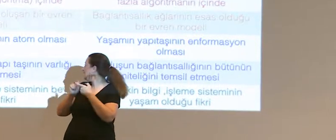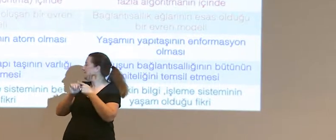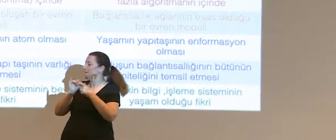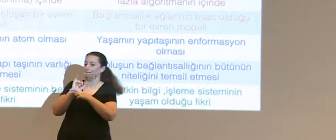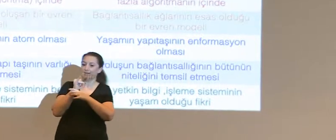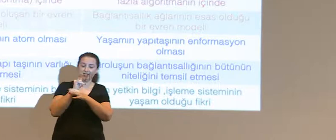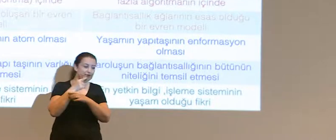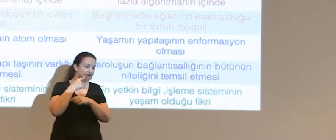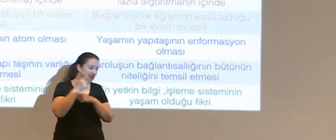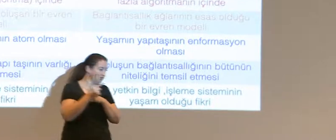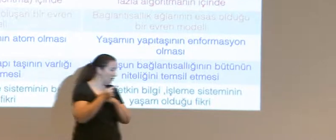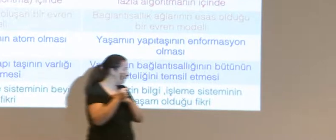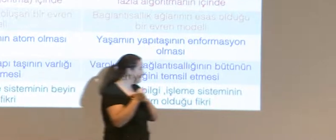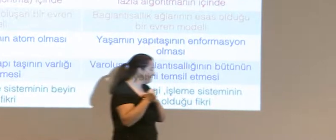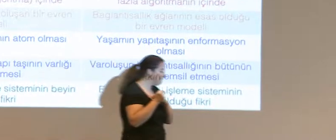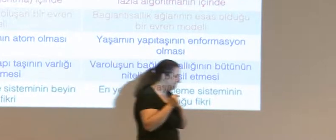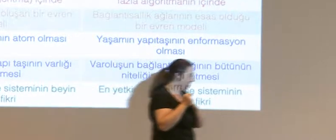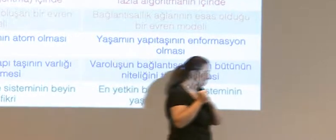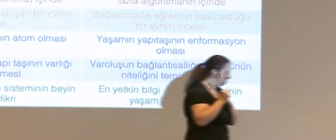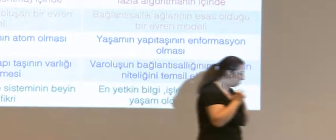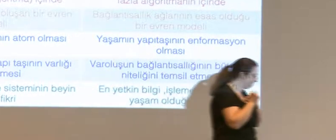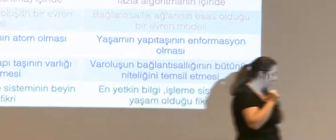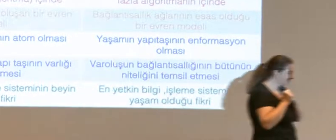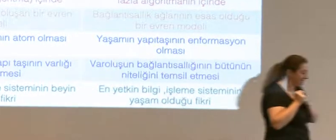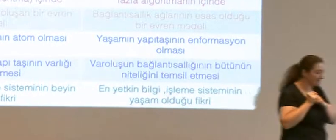of parts and